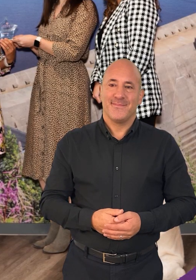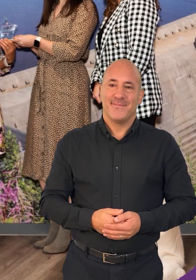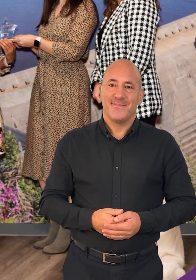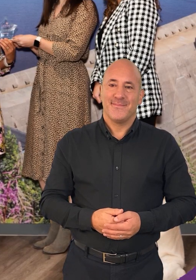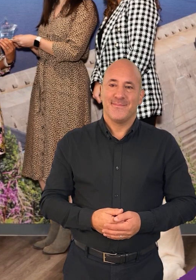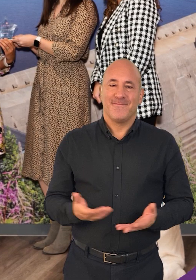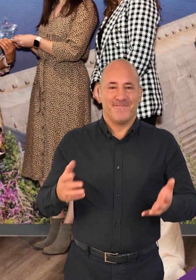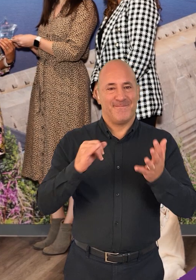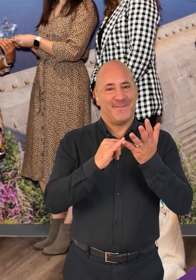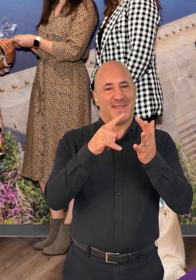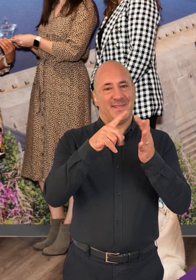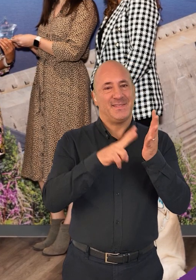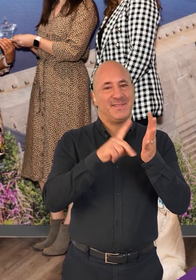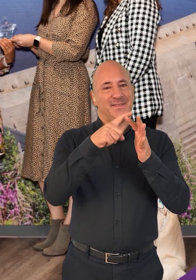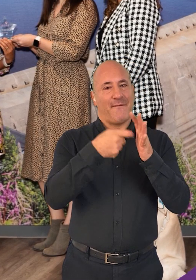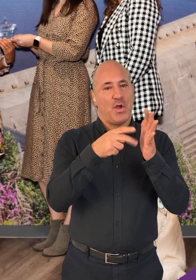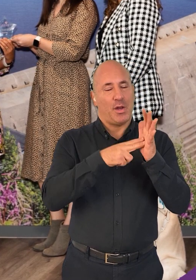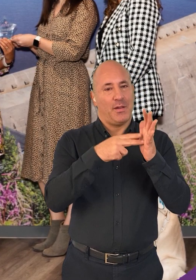Severn Trent.